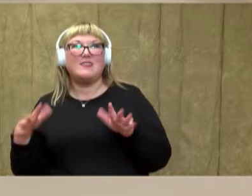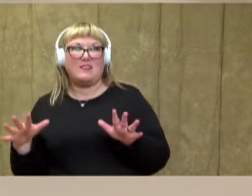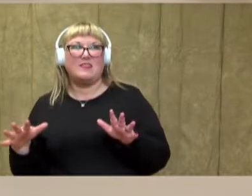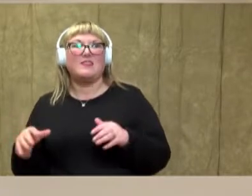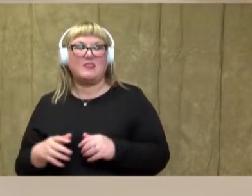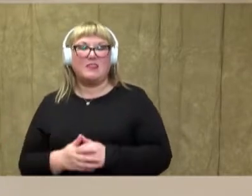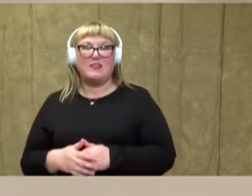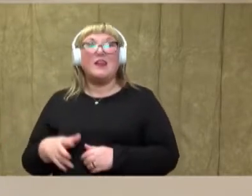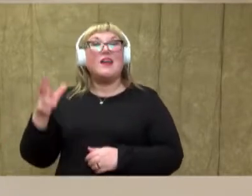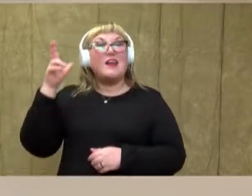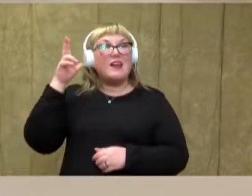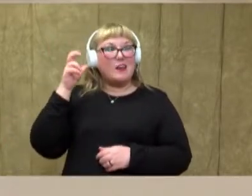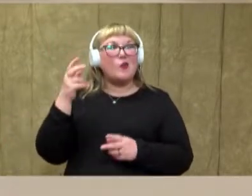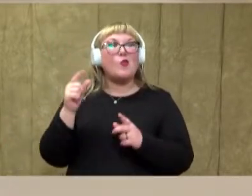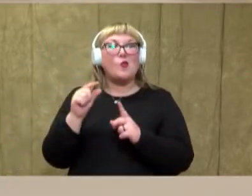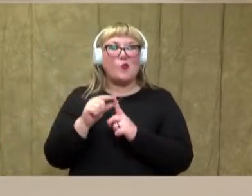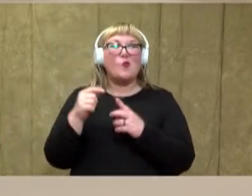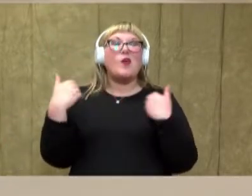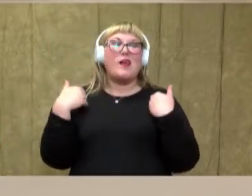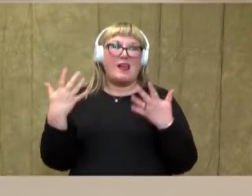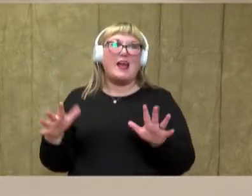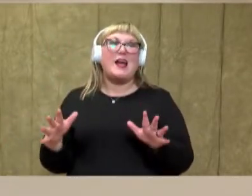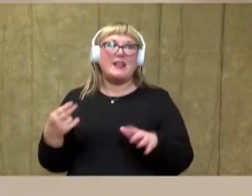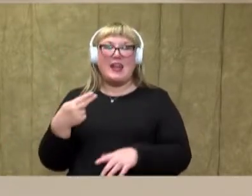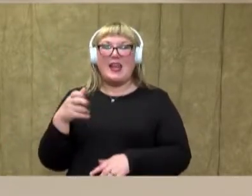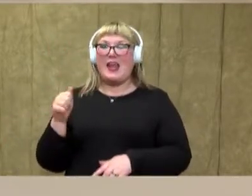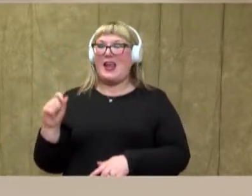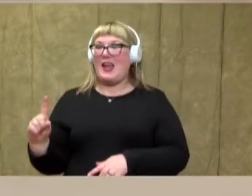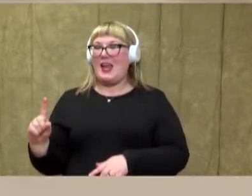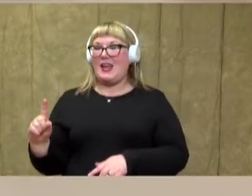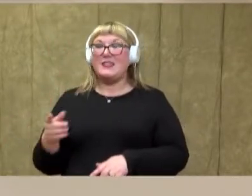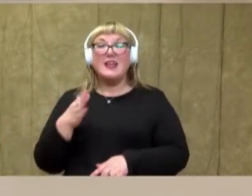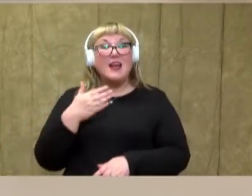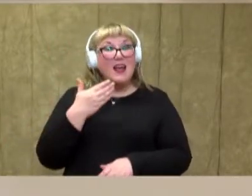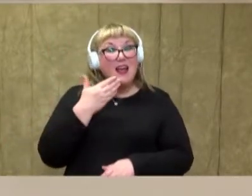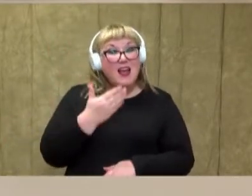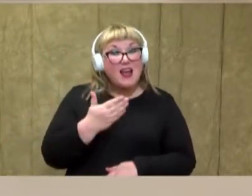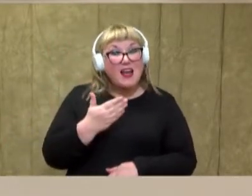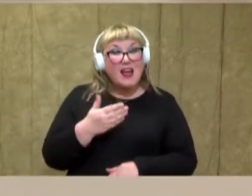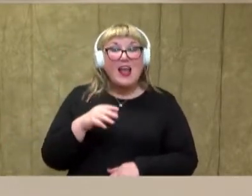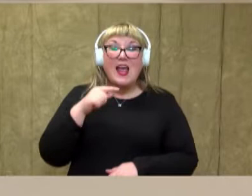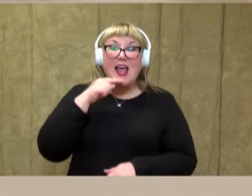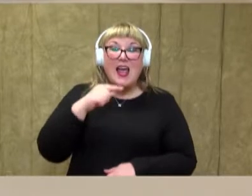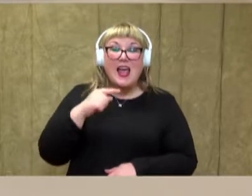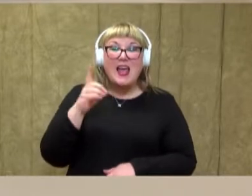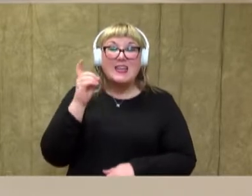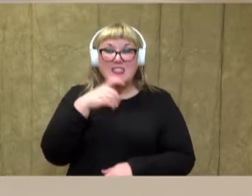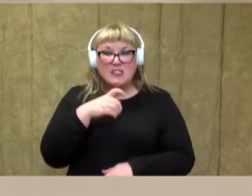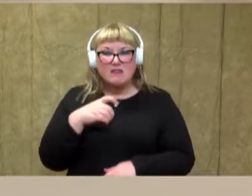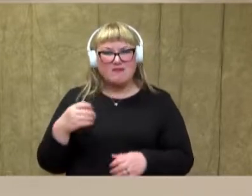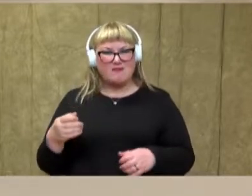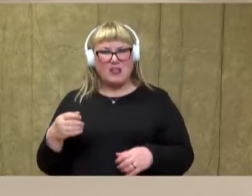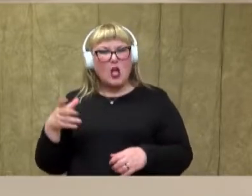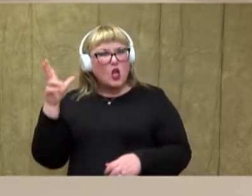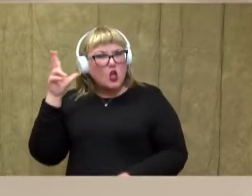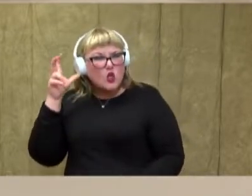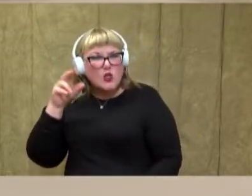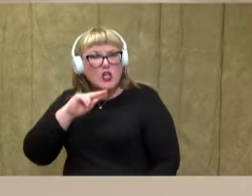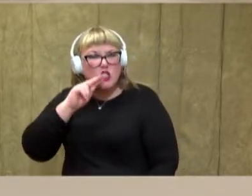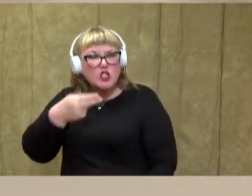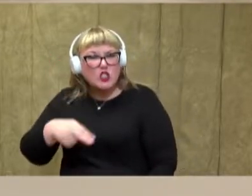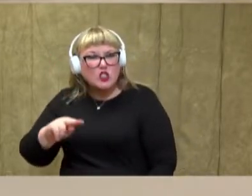Yes, I hear the word had. Now listen closely to the sounds. Had. Do we hear the sh sound in the